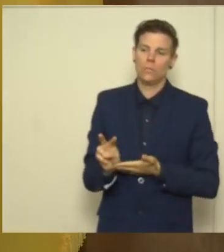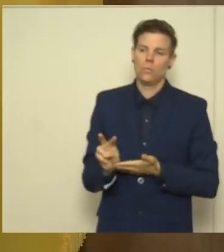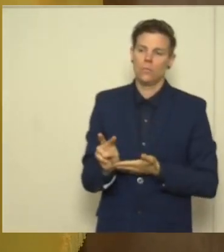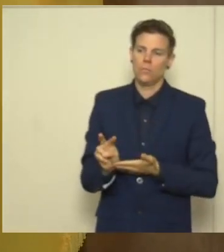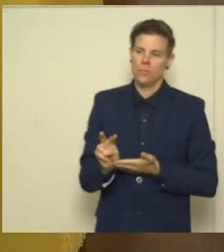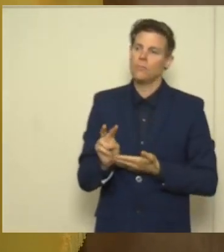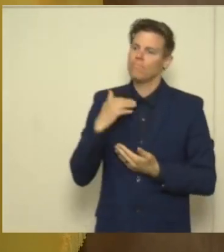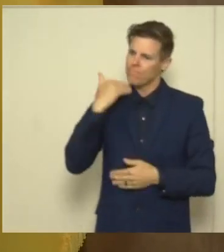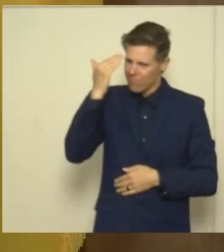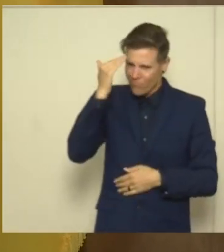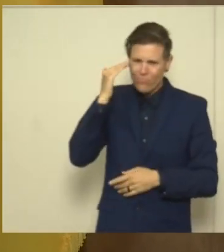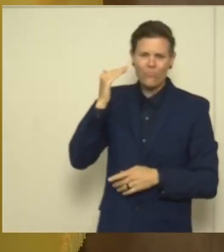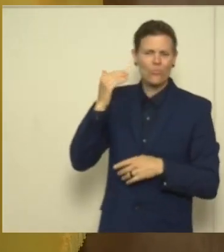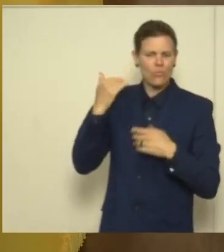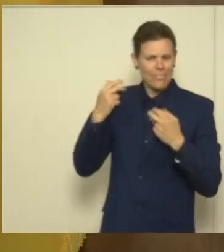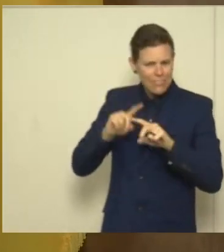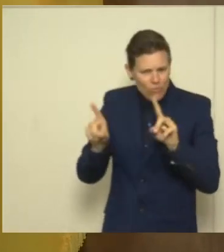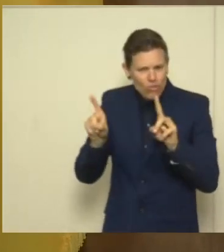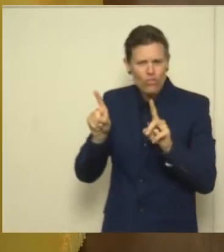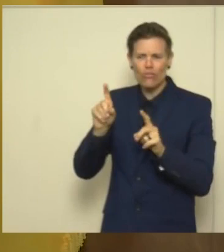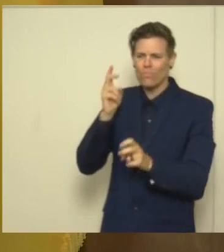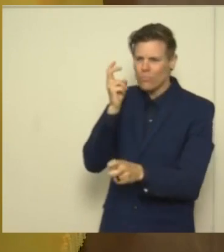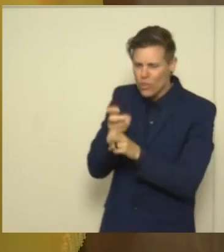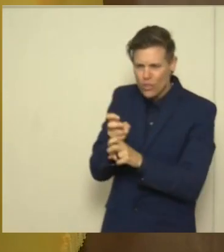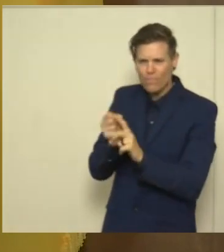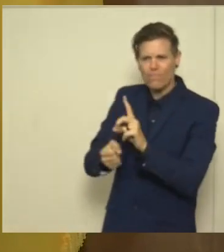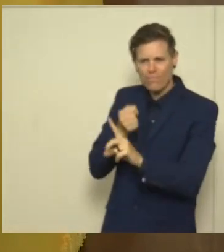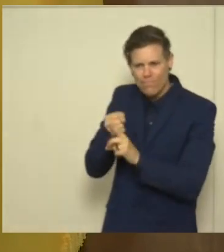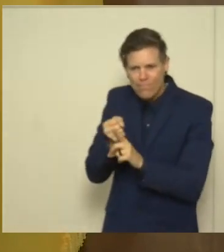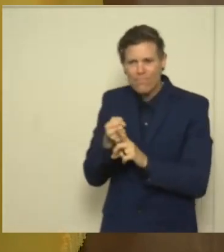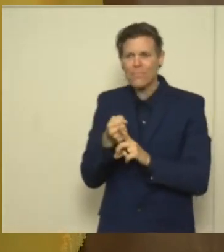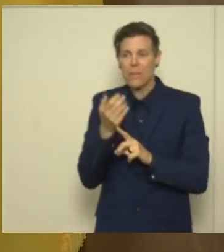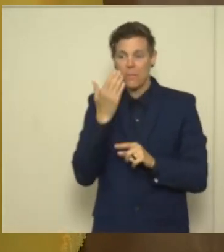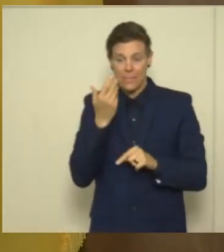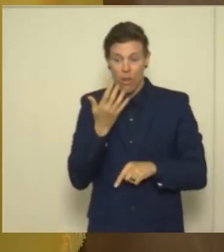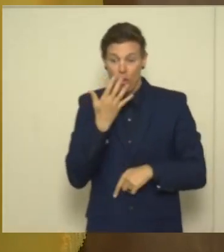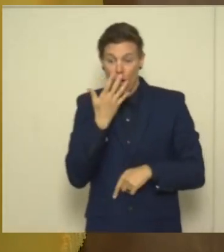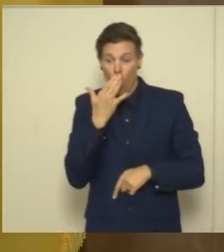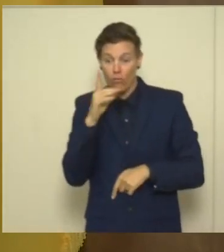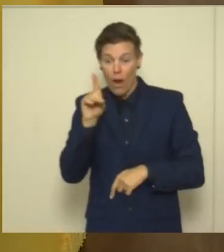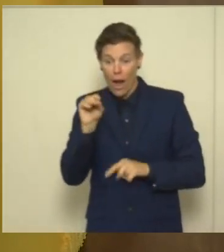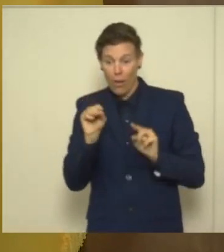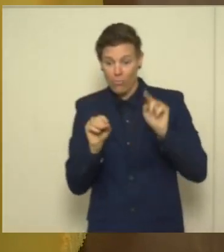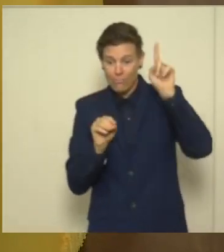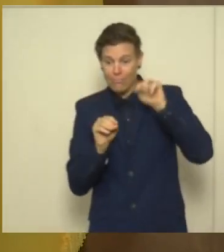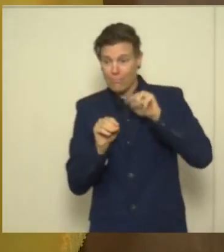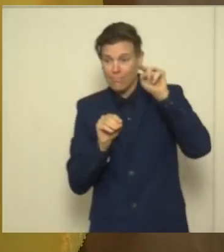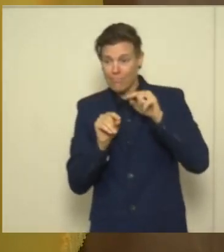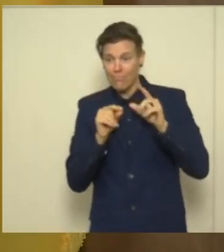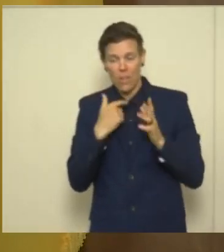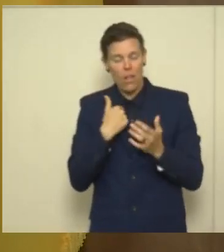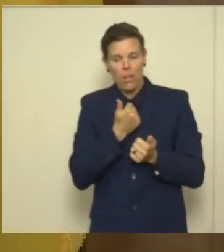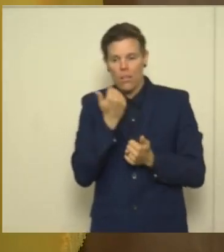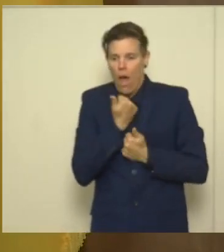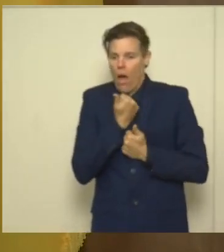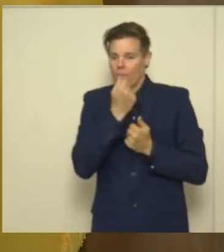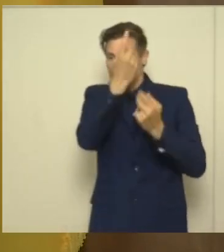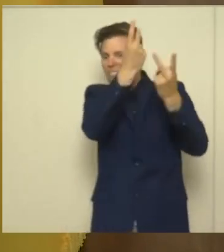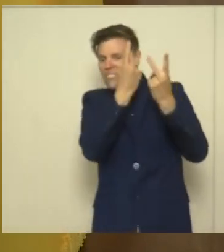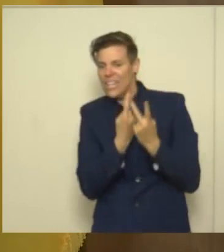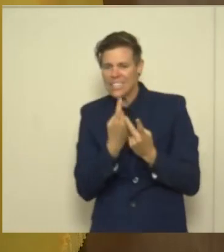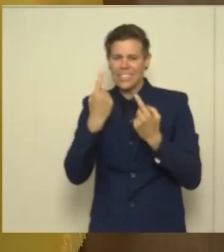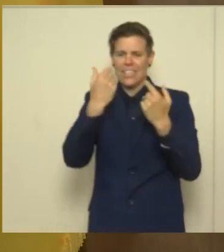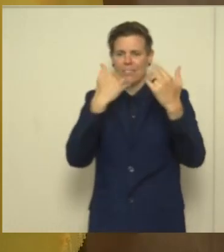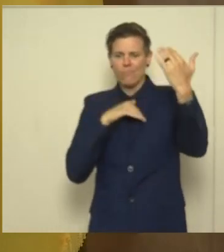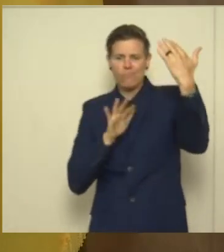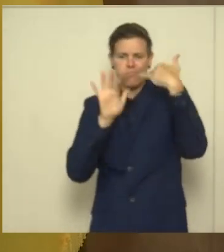from Colorado who are, and we appreciate that in a non-pandemic, those visits. I'm